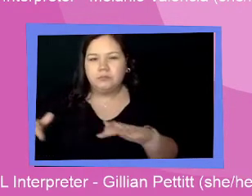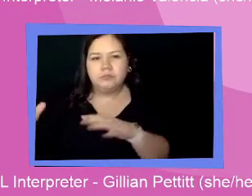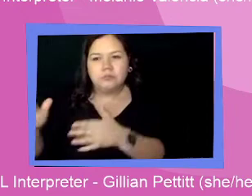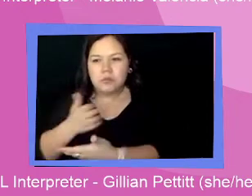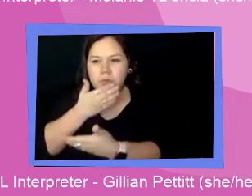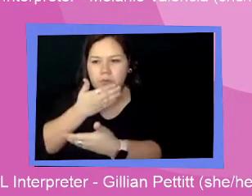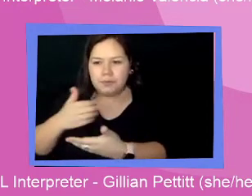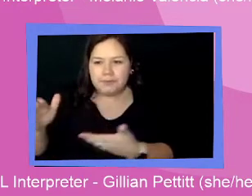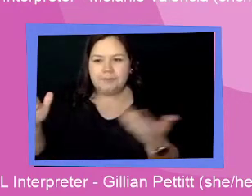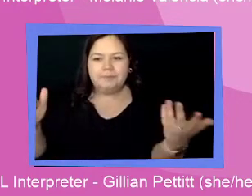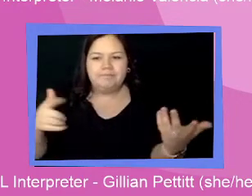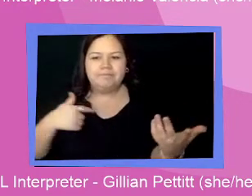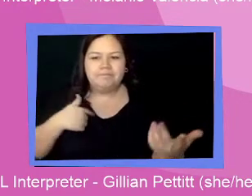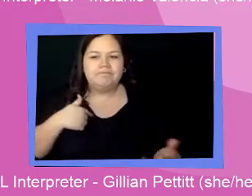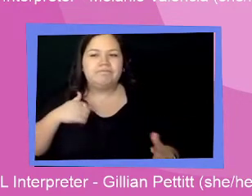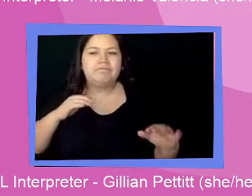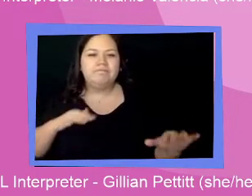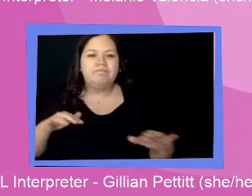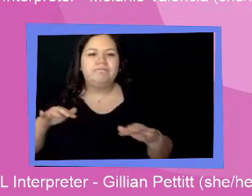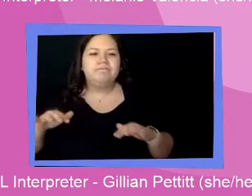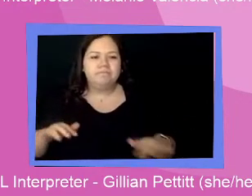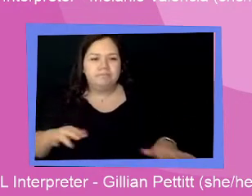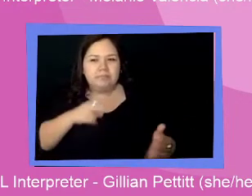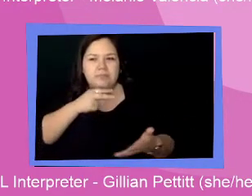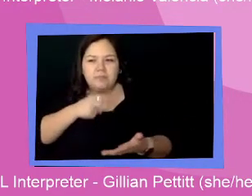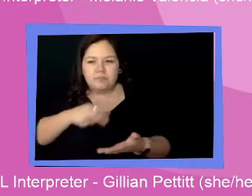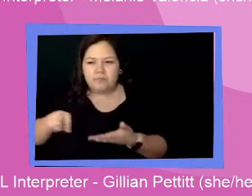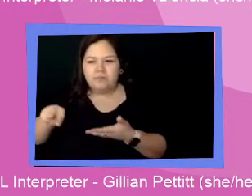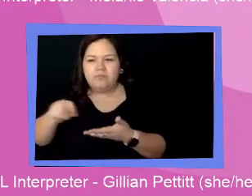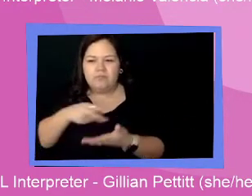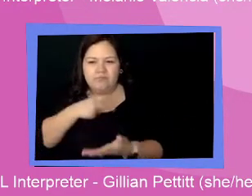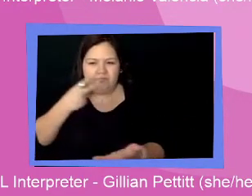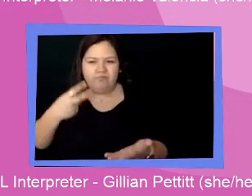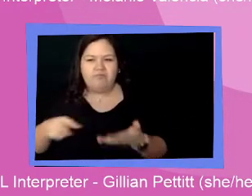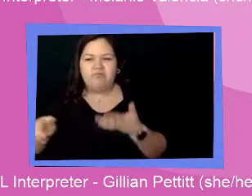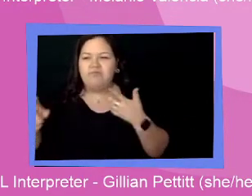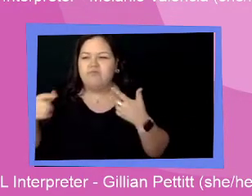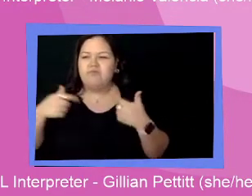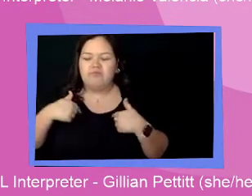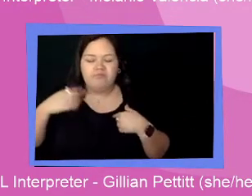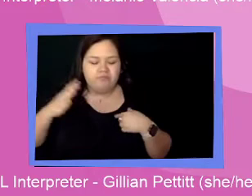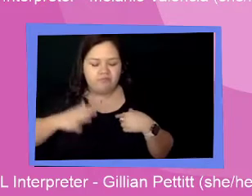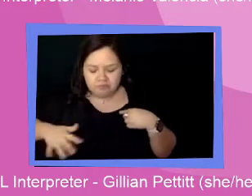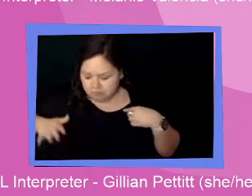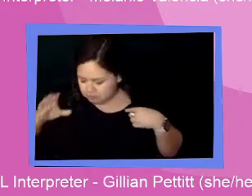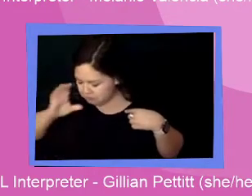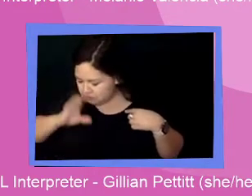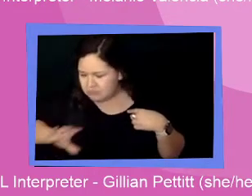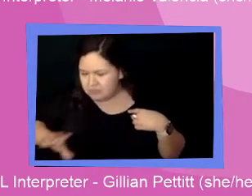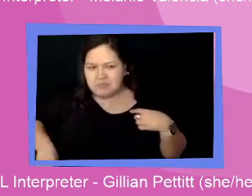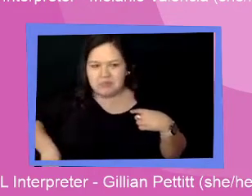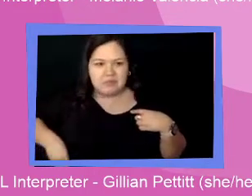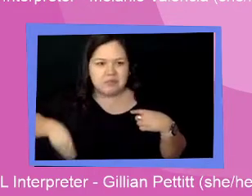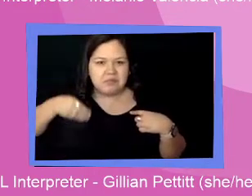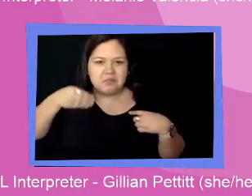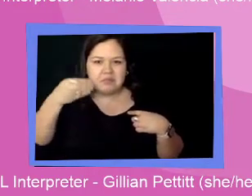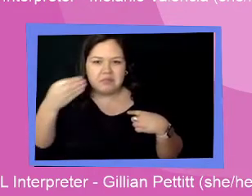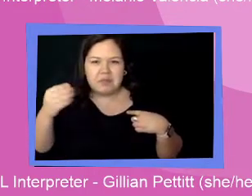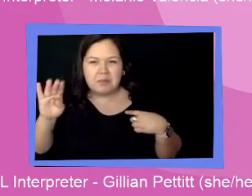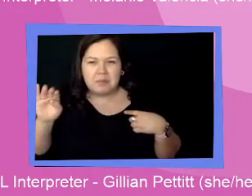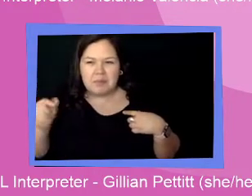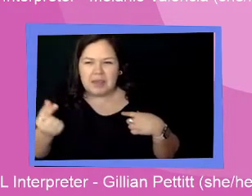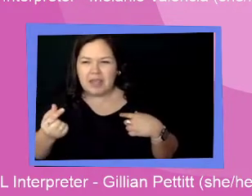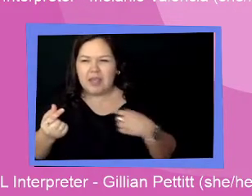I bob my head to the beat, and my fingers find the little baggie in my pocket. I look